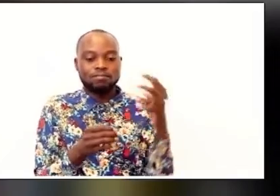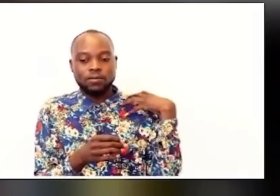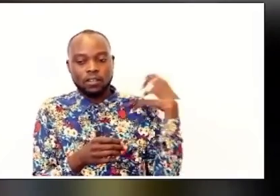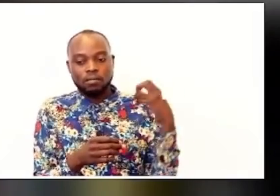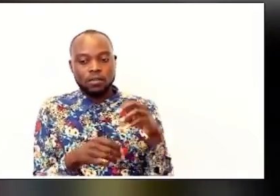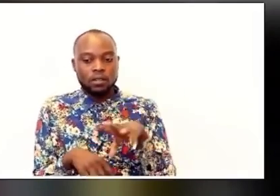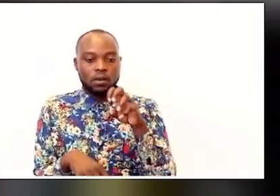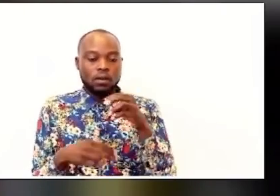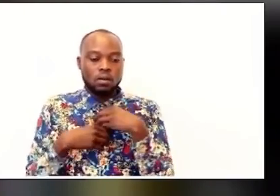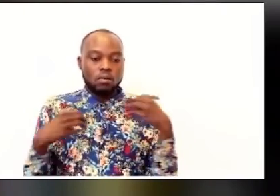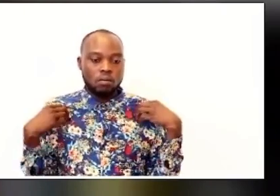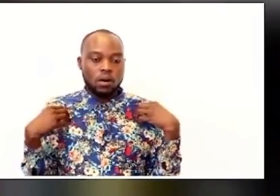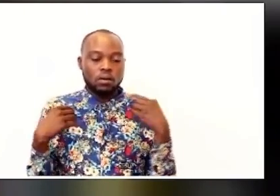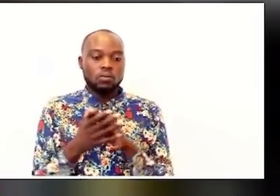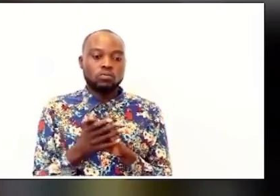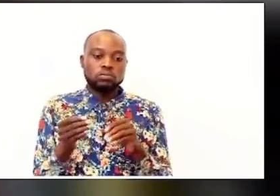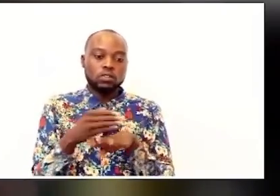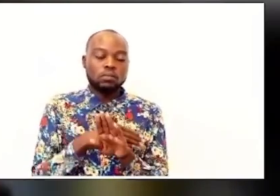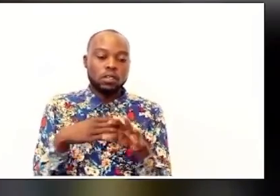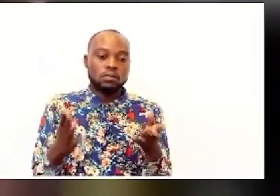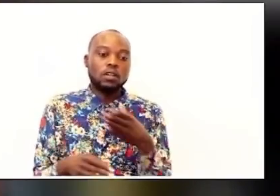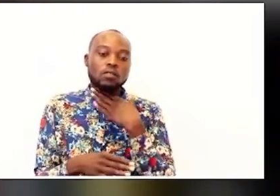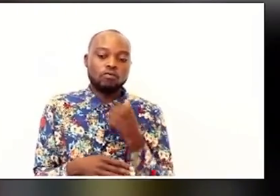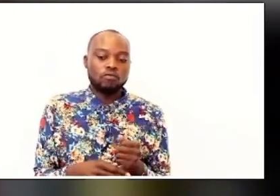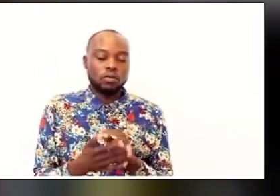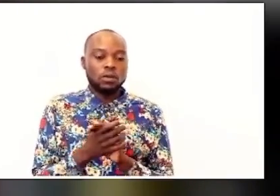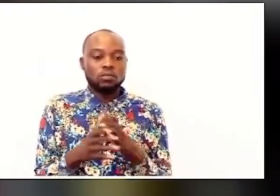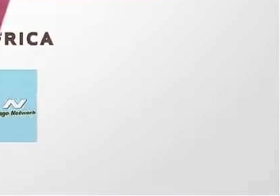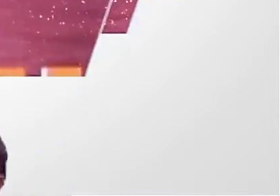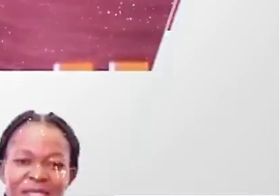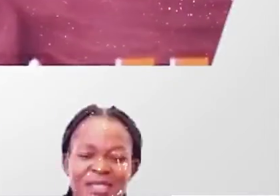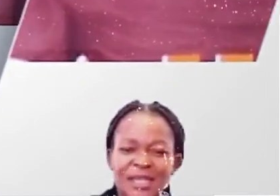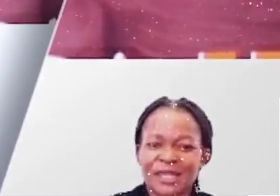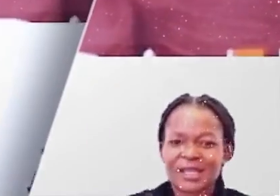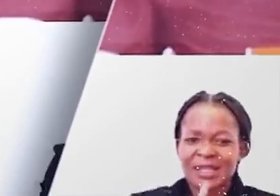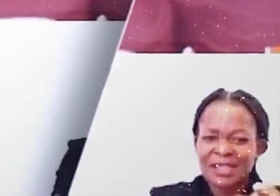of the chances and be able to deliver what we truly require in our continent.